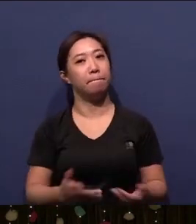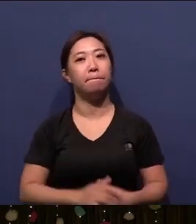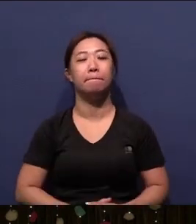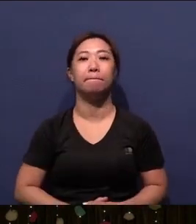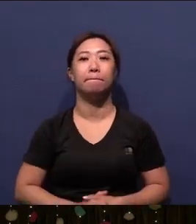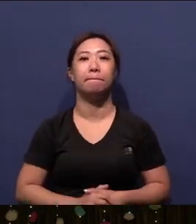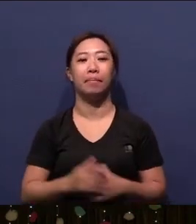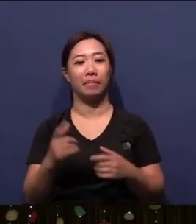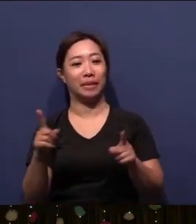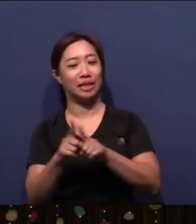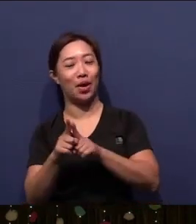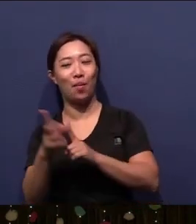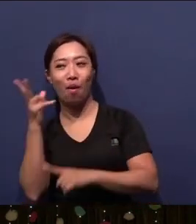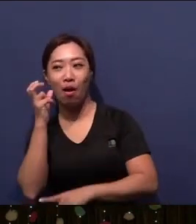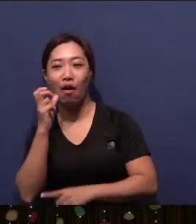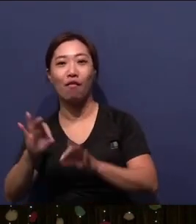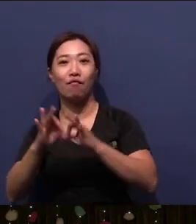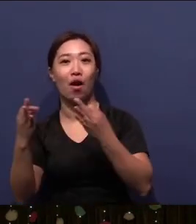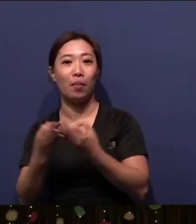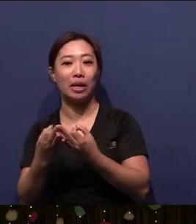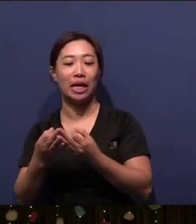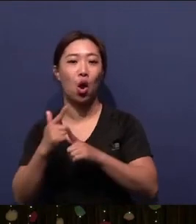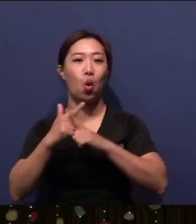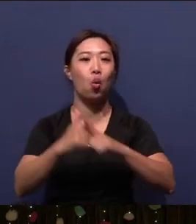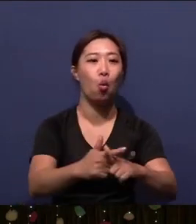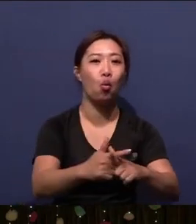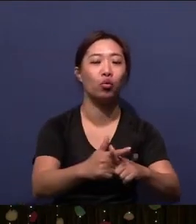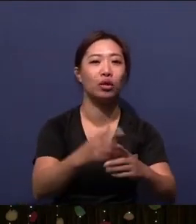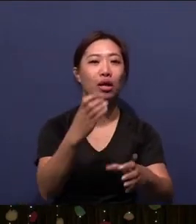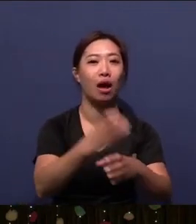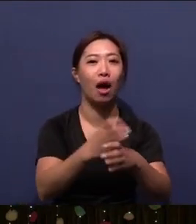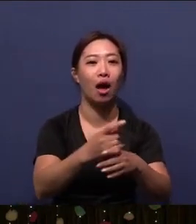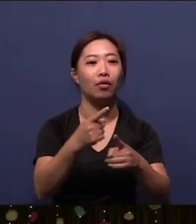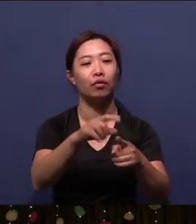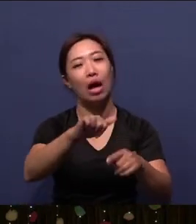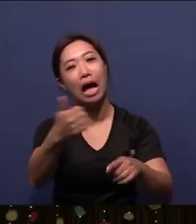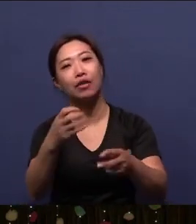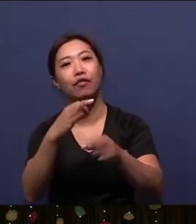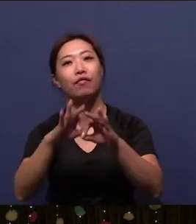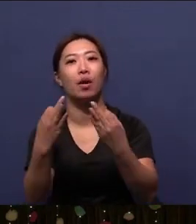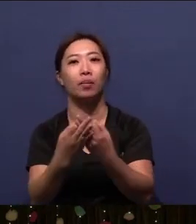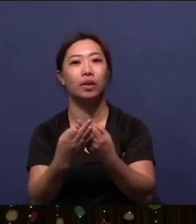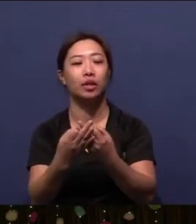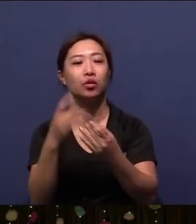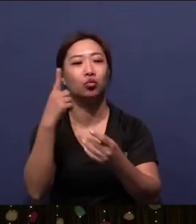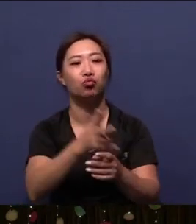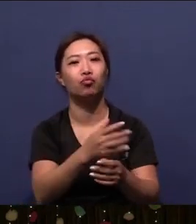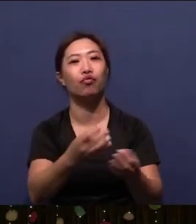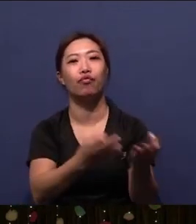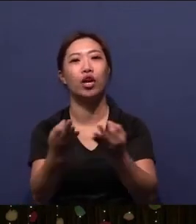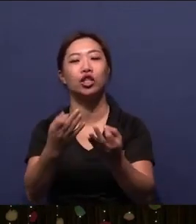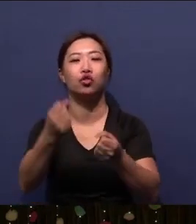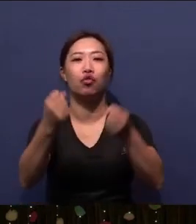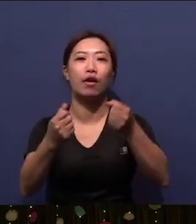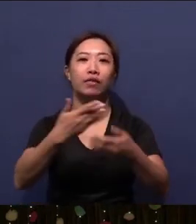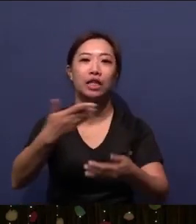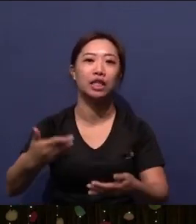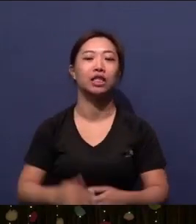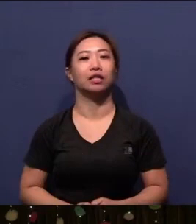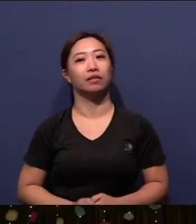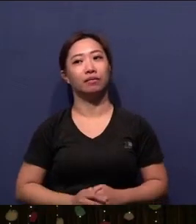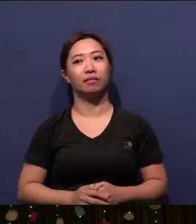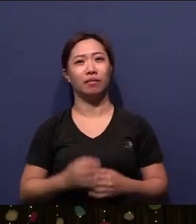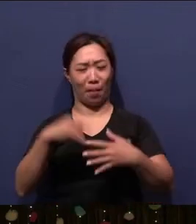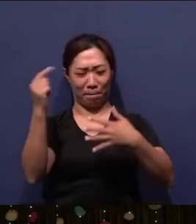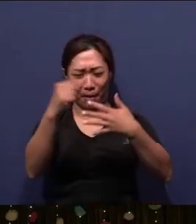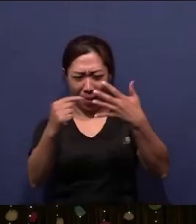We even hear of families who loan their vehicles to families for a short period of time to serve a certain need. And the list goes on. I can keep going